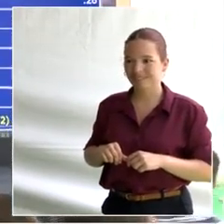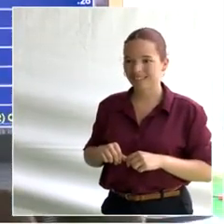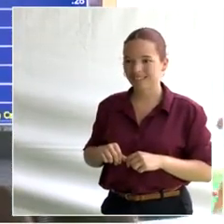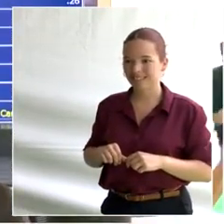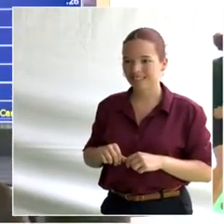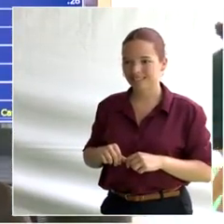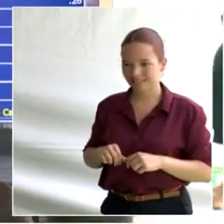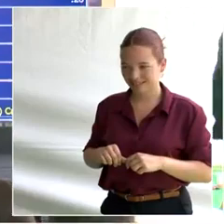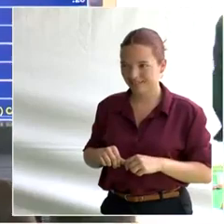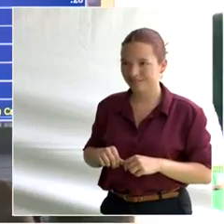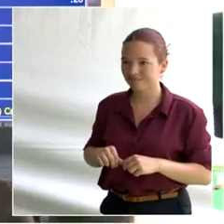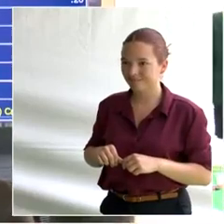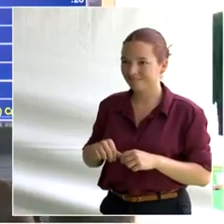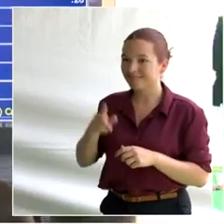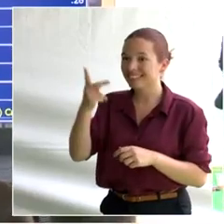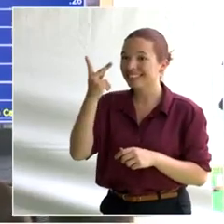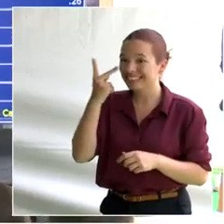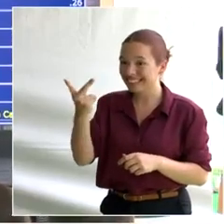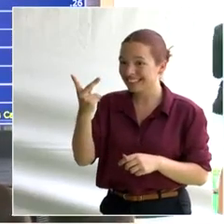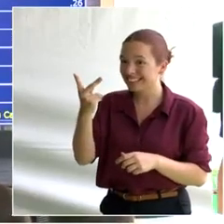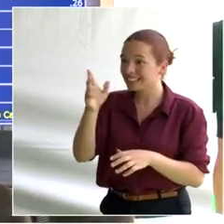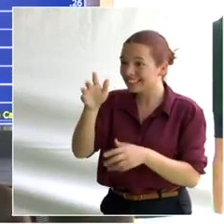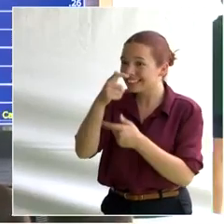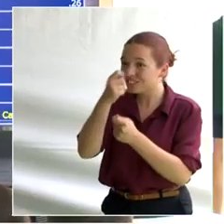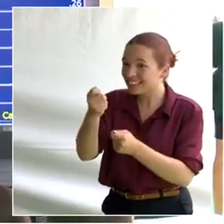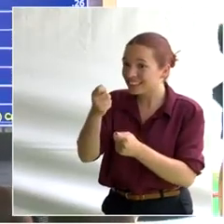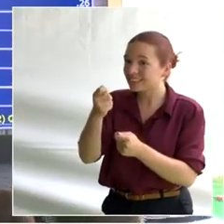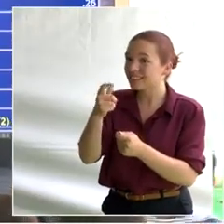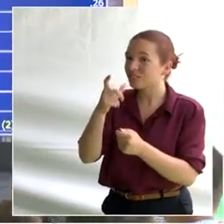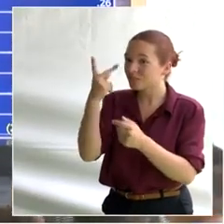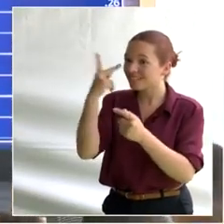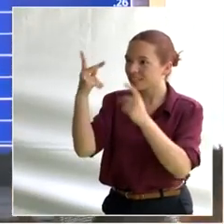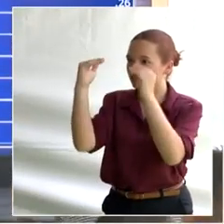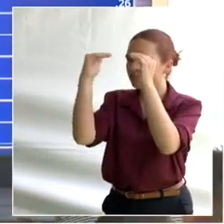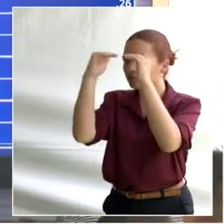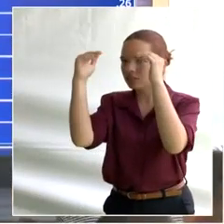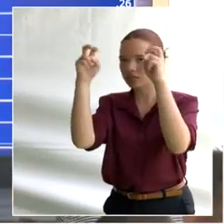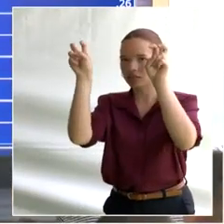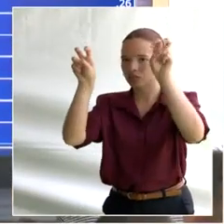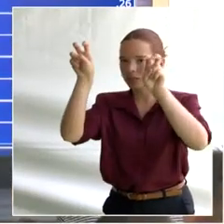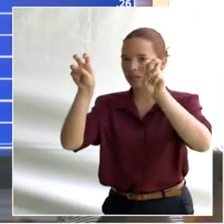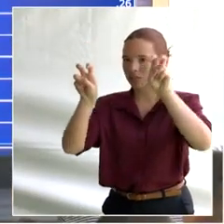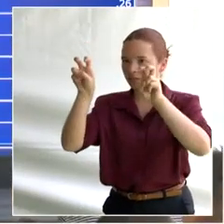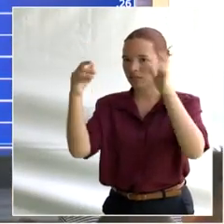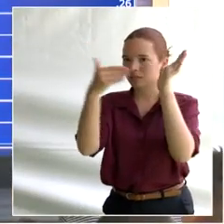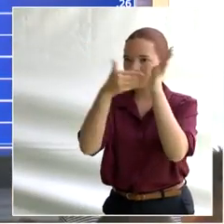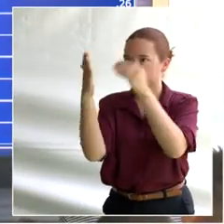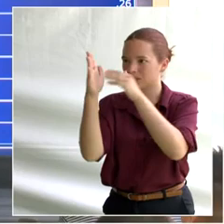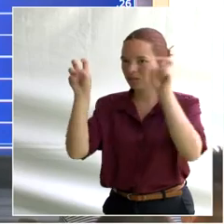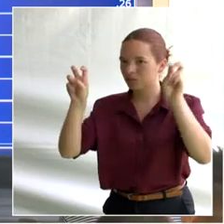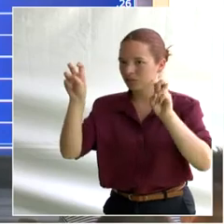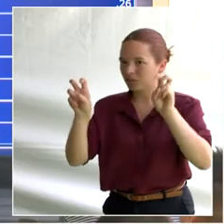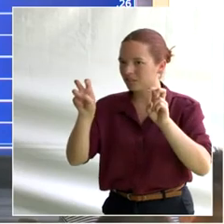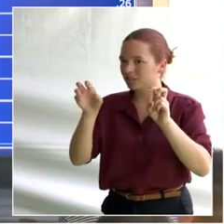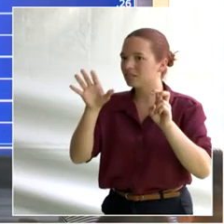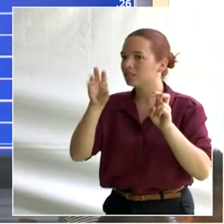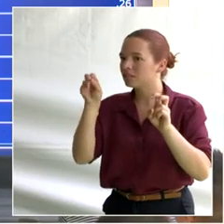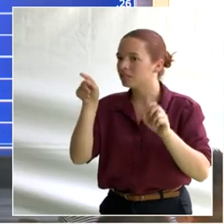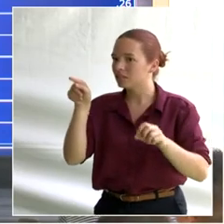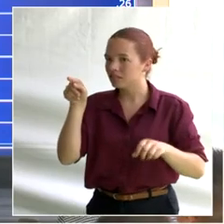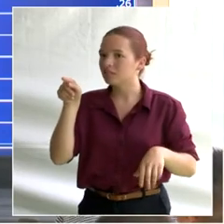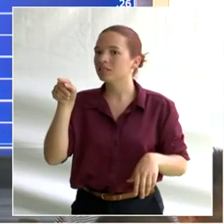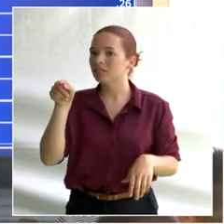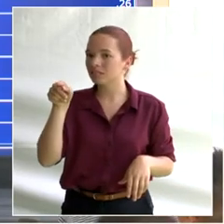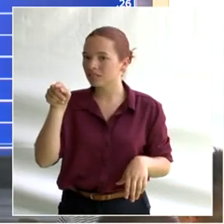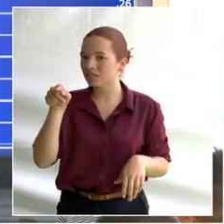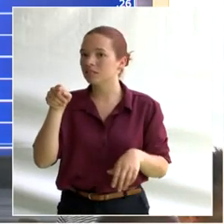each other in the early rounds. Mark, Caroline Garcia playing some of the best tennis of her career, and we'll see what happens on her side of the draw. And